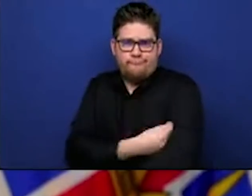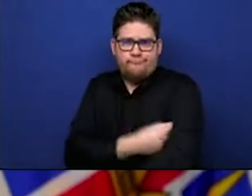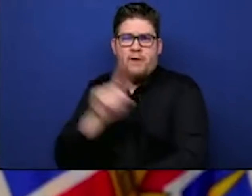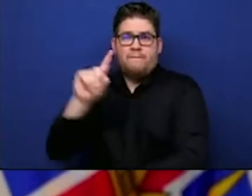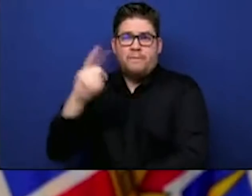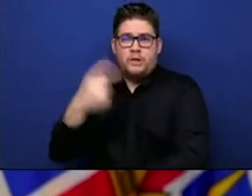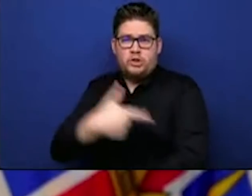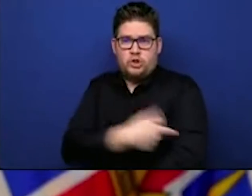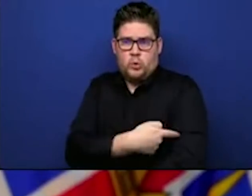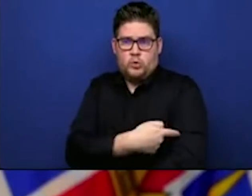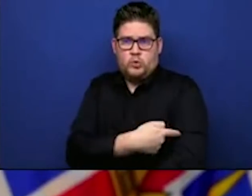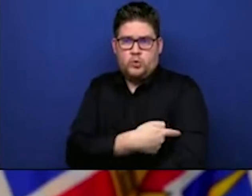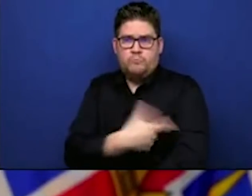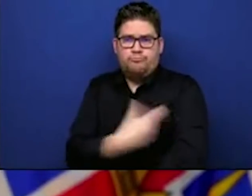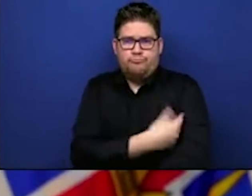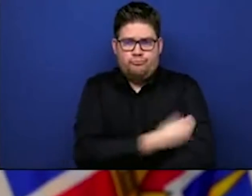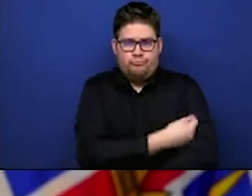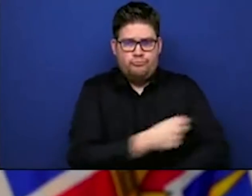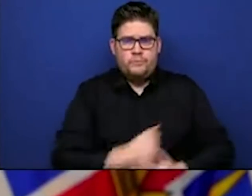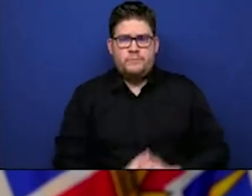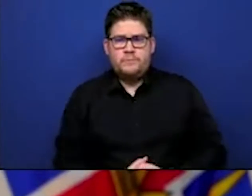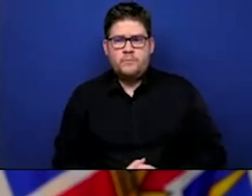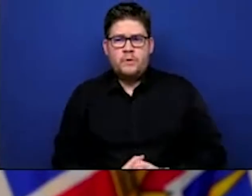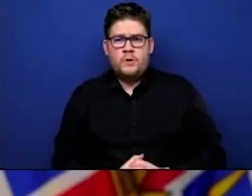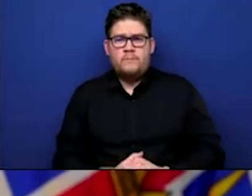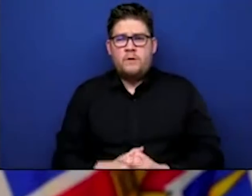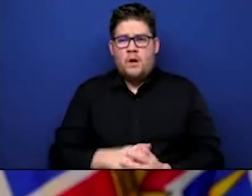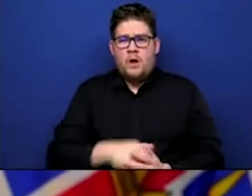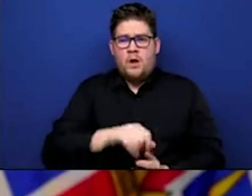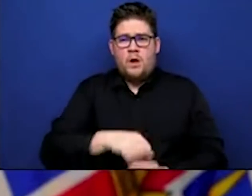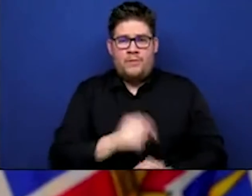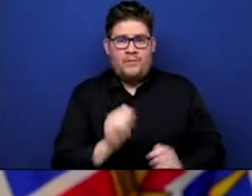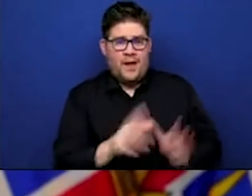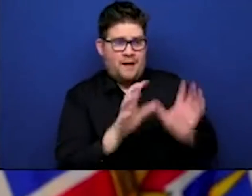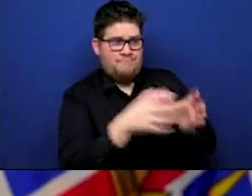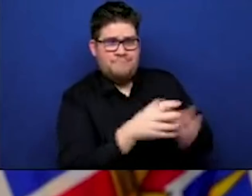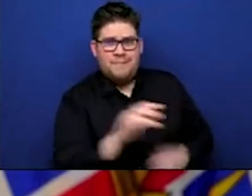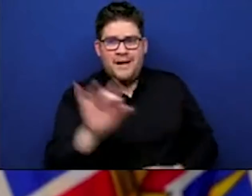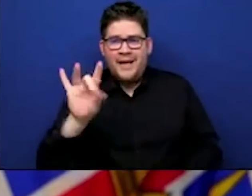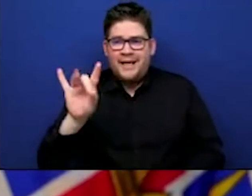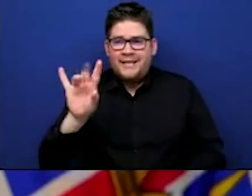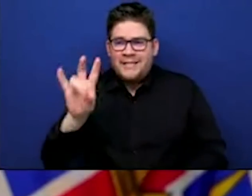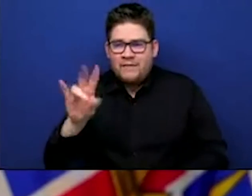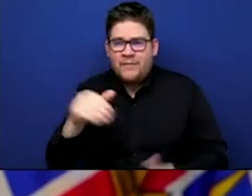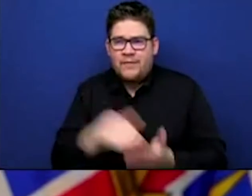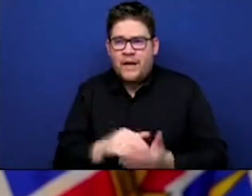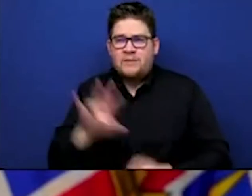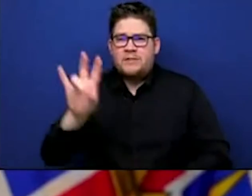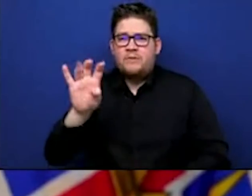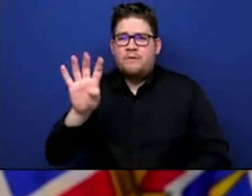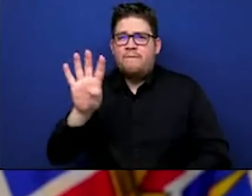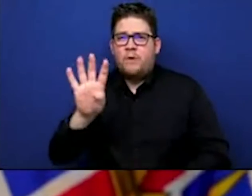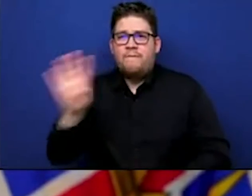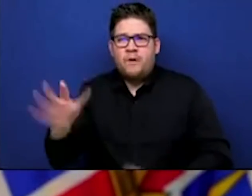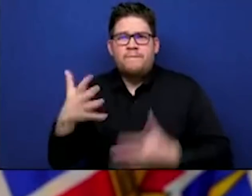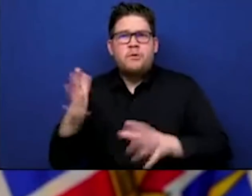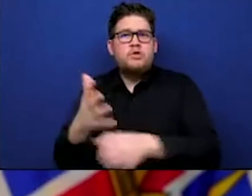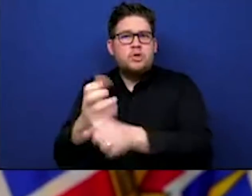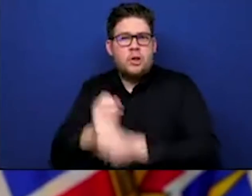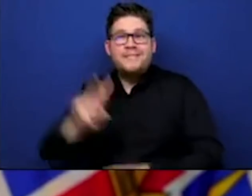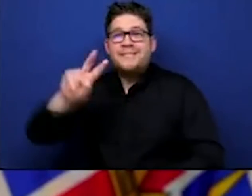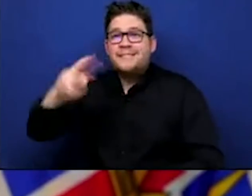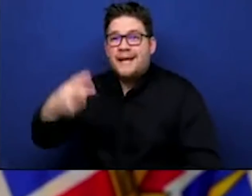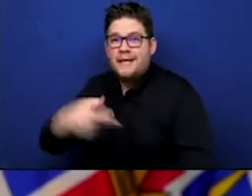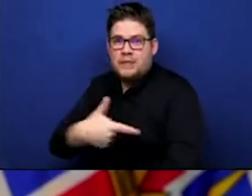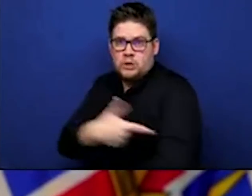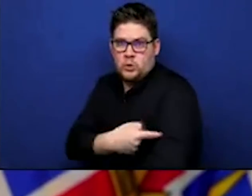87,744 are second doses. And as of today, we know that people 65 and older, Indigenous peoples 18 and over, and